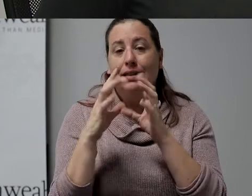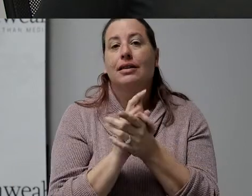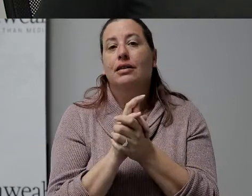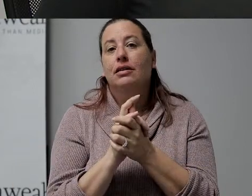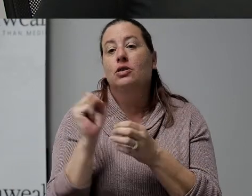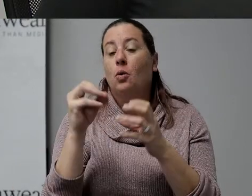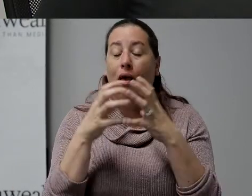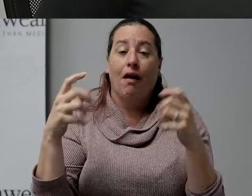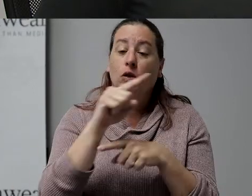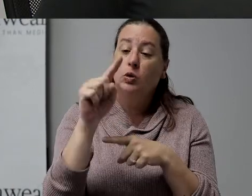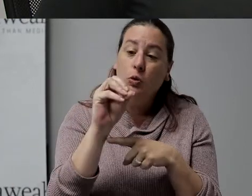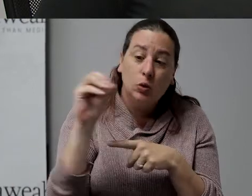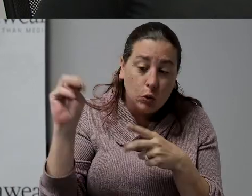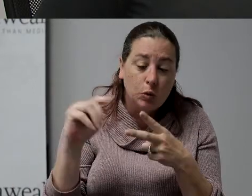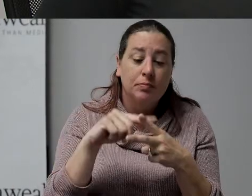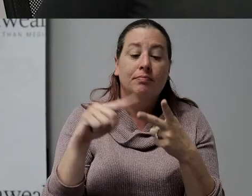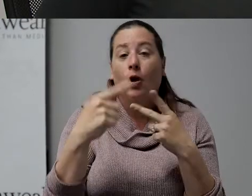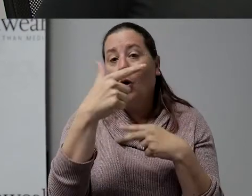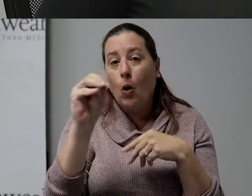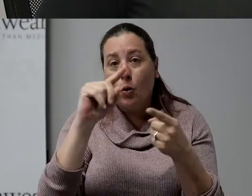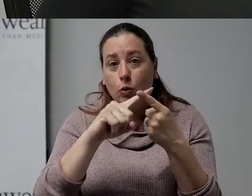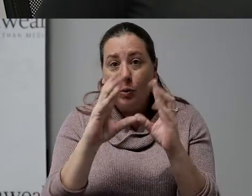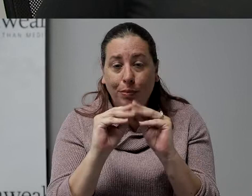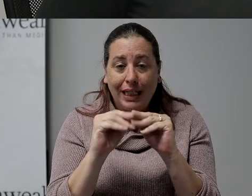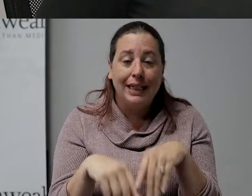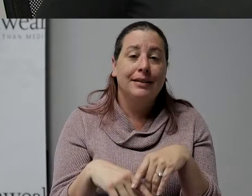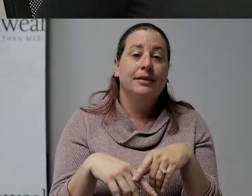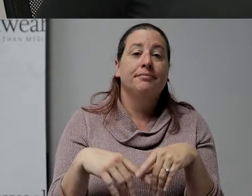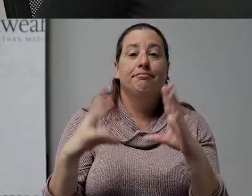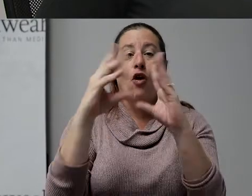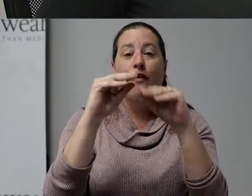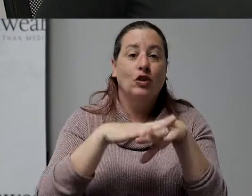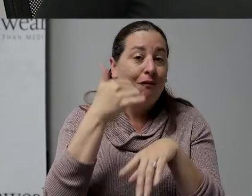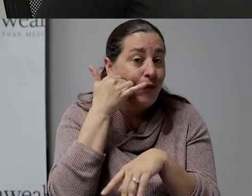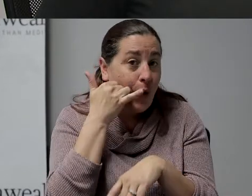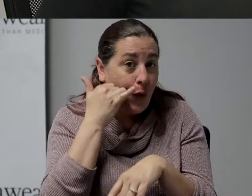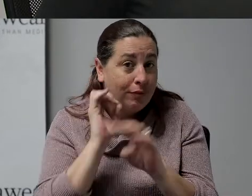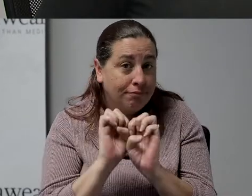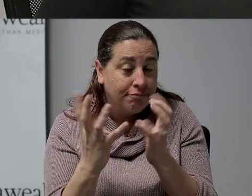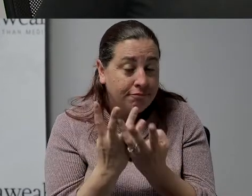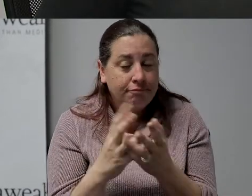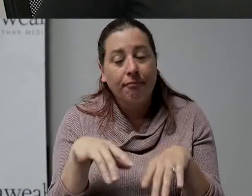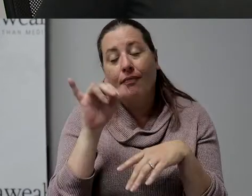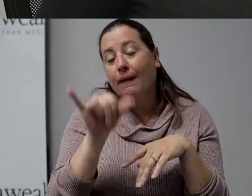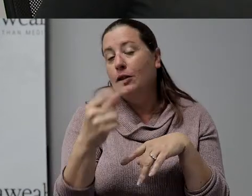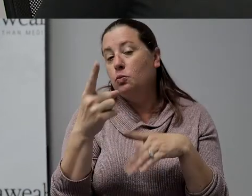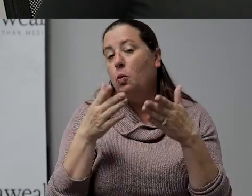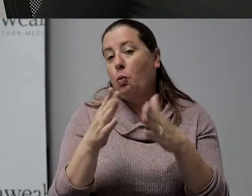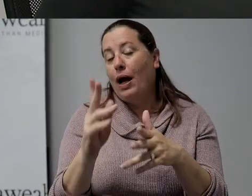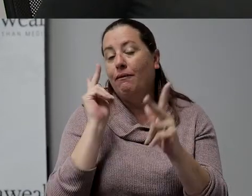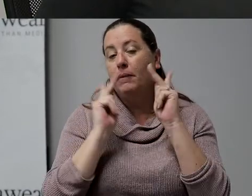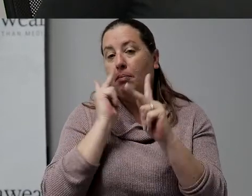using Zoom, using GoToMeeting, teleconferences. So that's one way to keep people engaged